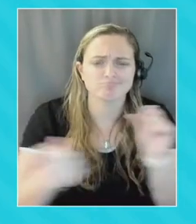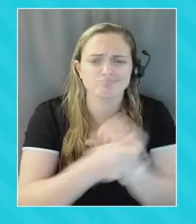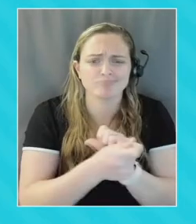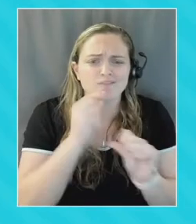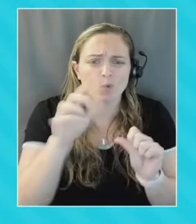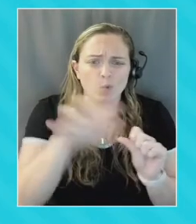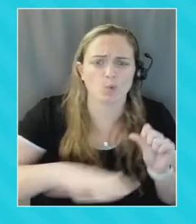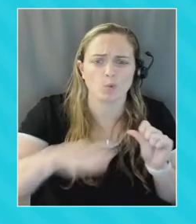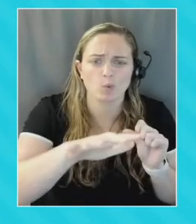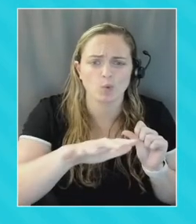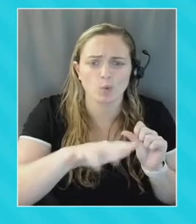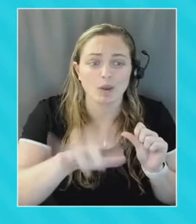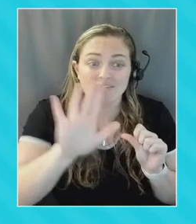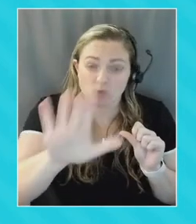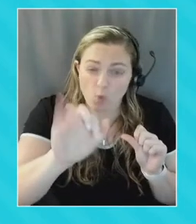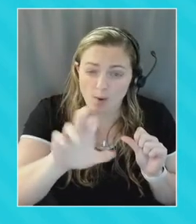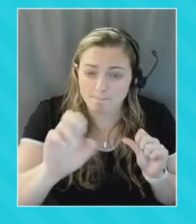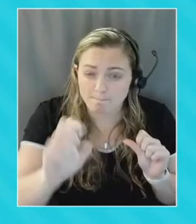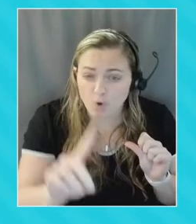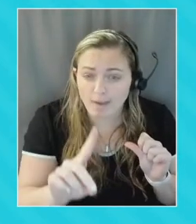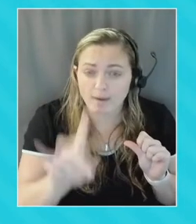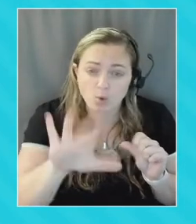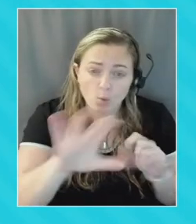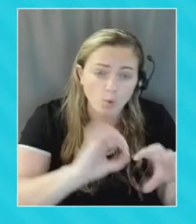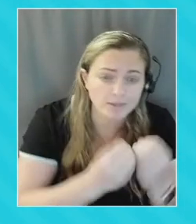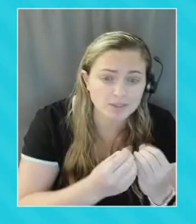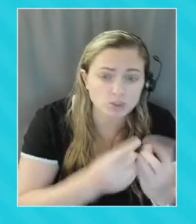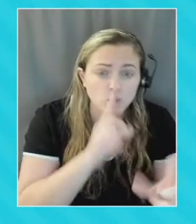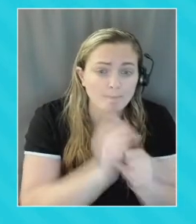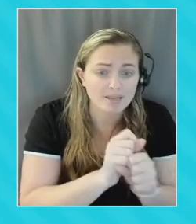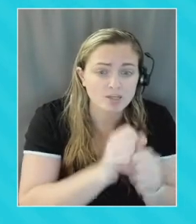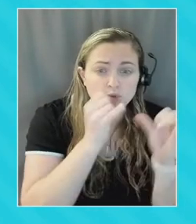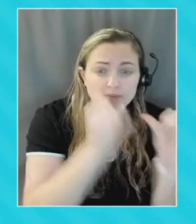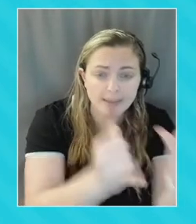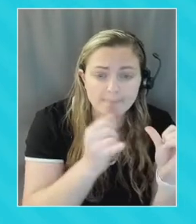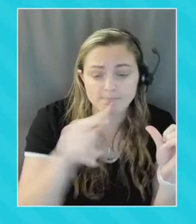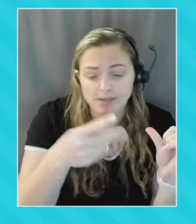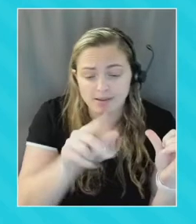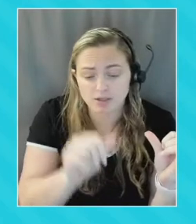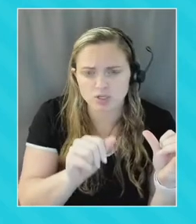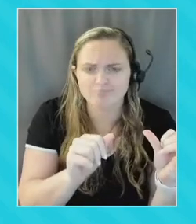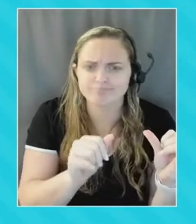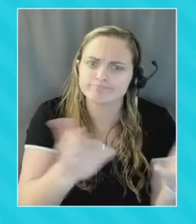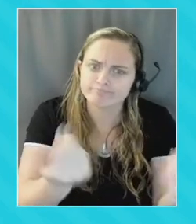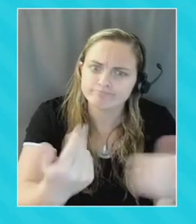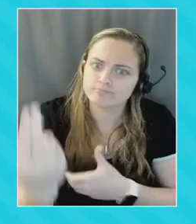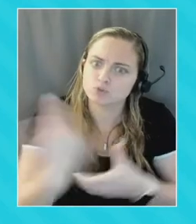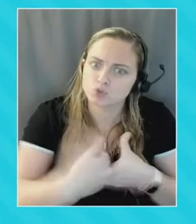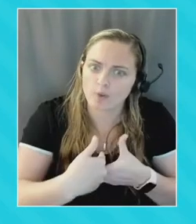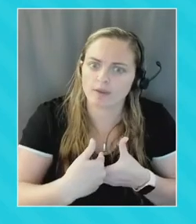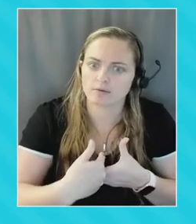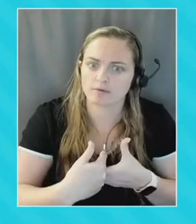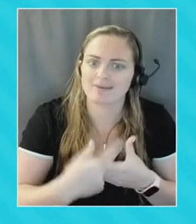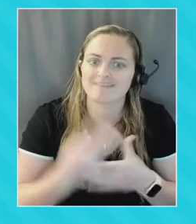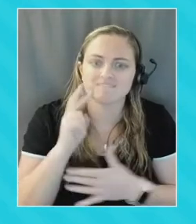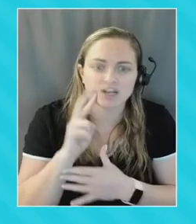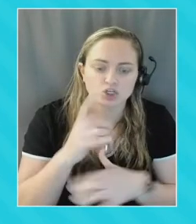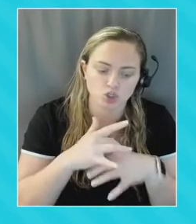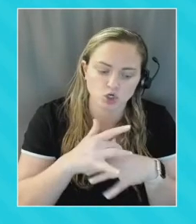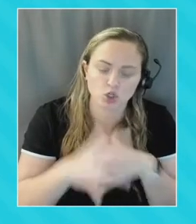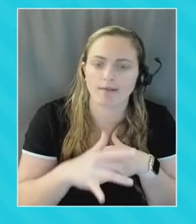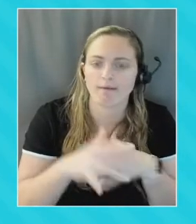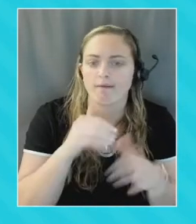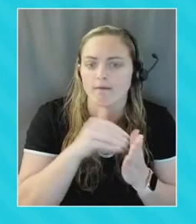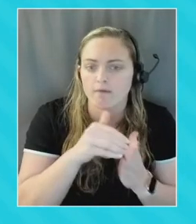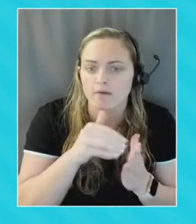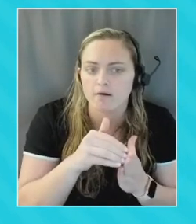brand or organization believes and is committed to the same things as PHA, we invite you to join Veggies Early and Often. We aim to add